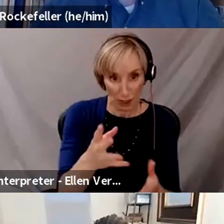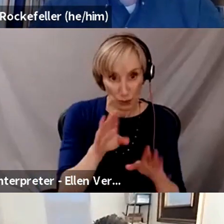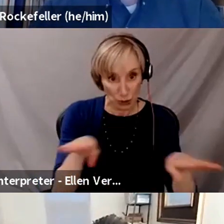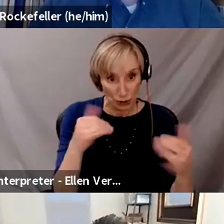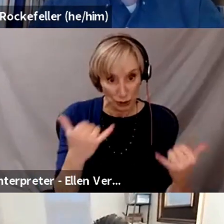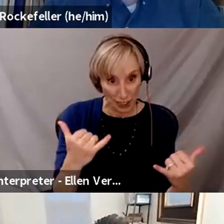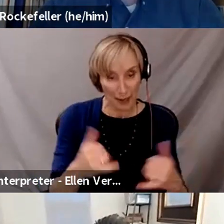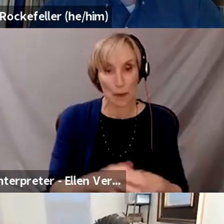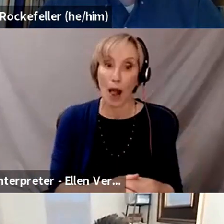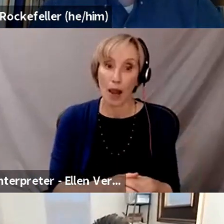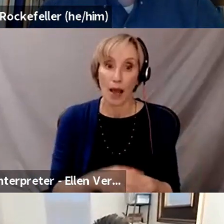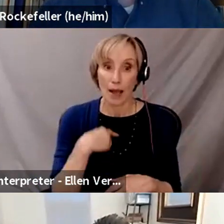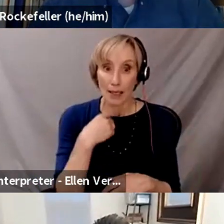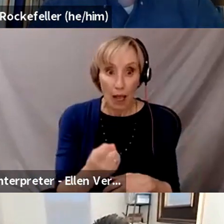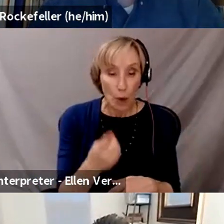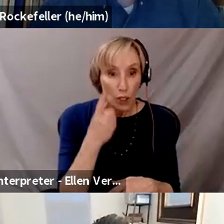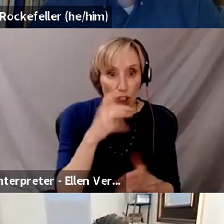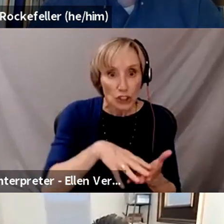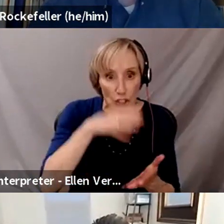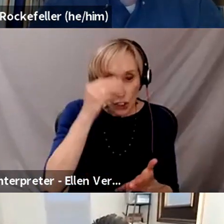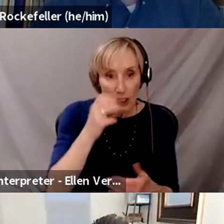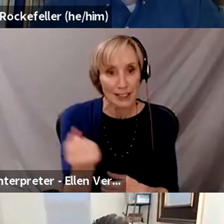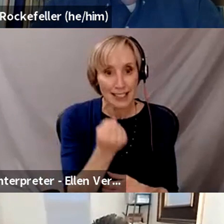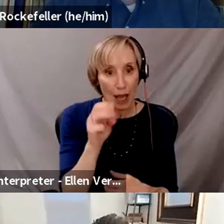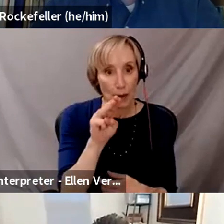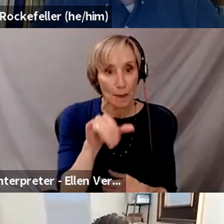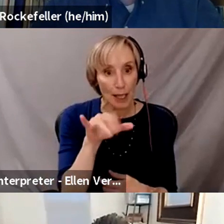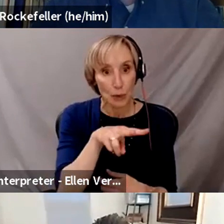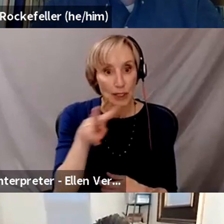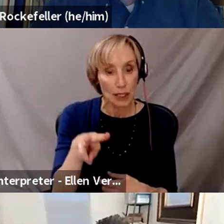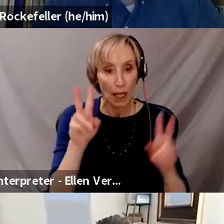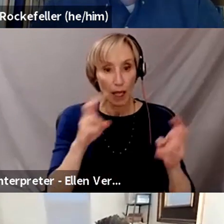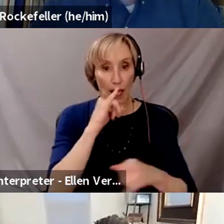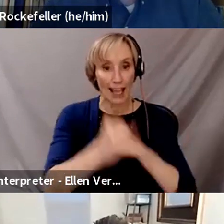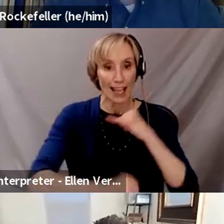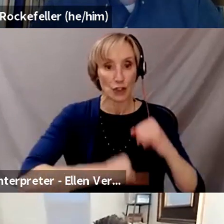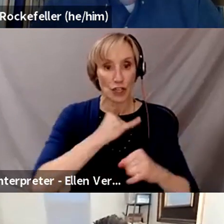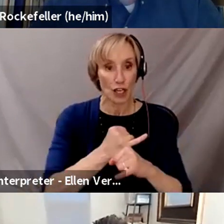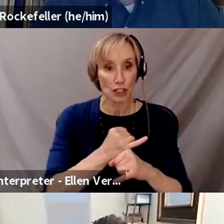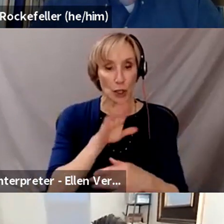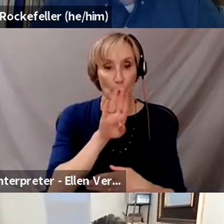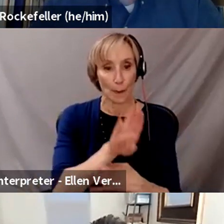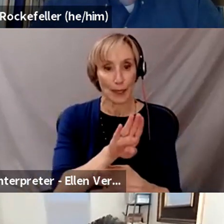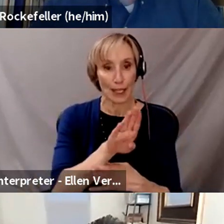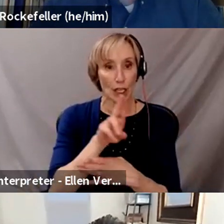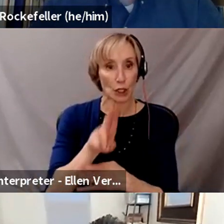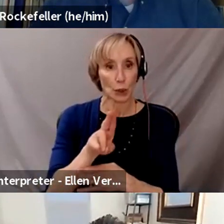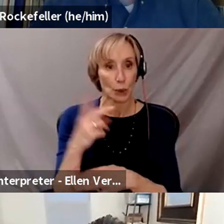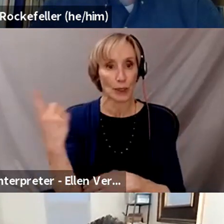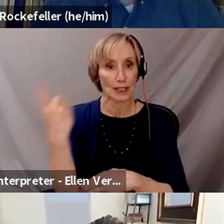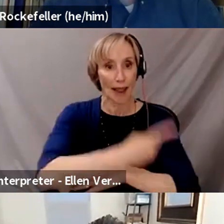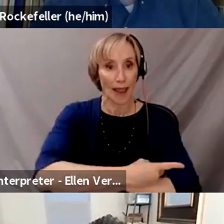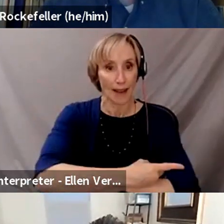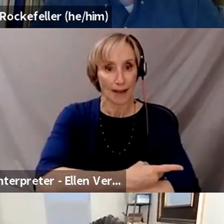out that Saturday, May 22nd, is International BU Day. So I think that kind of goes